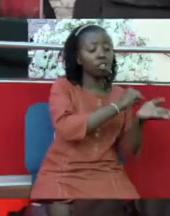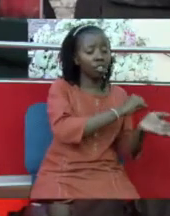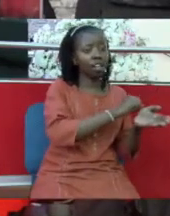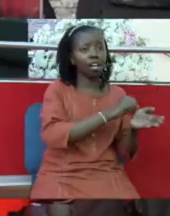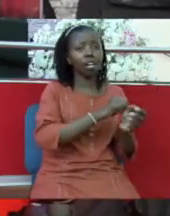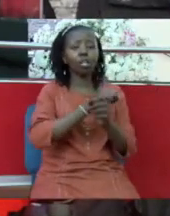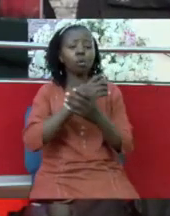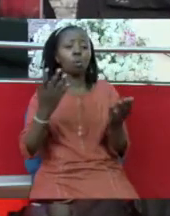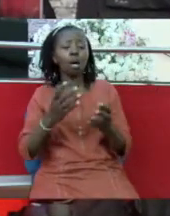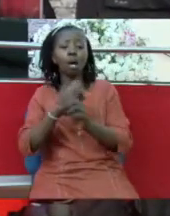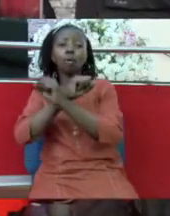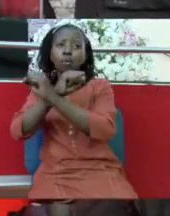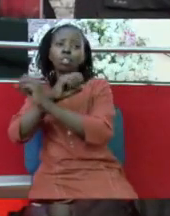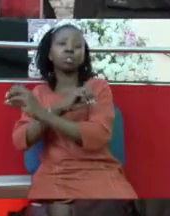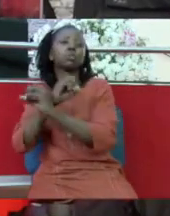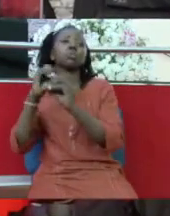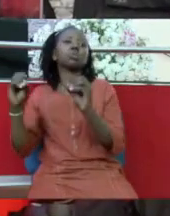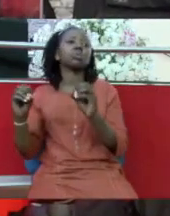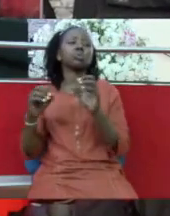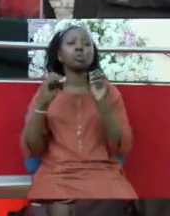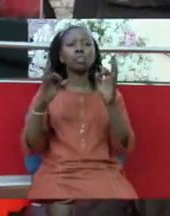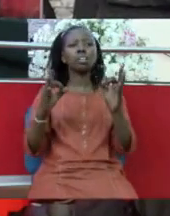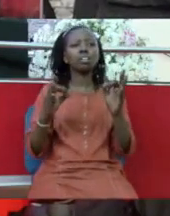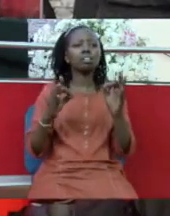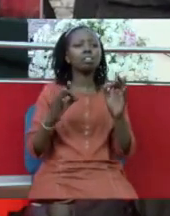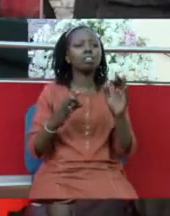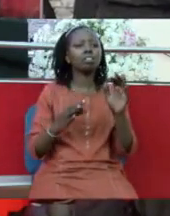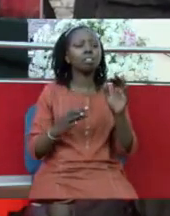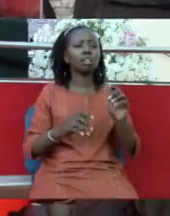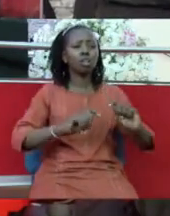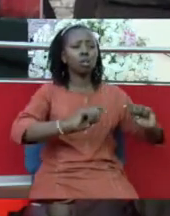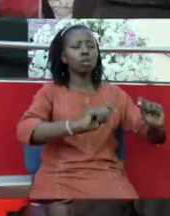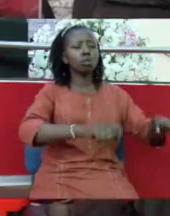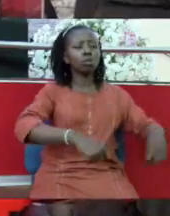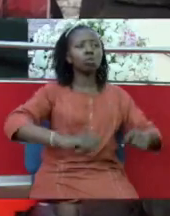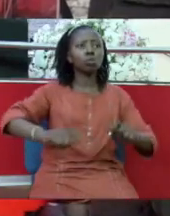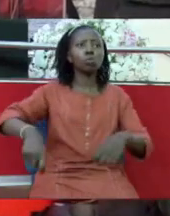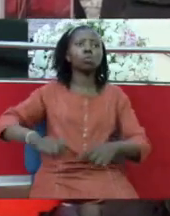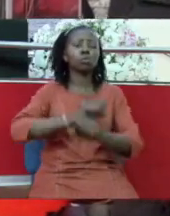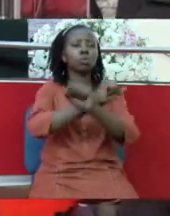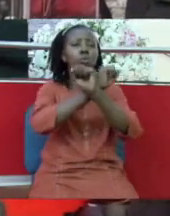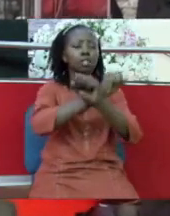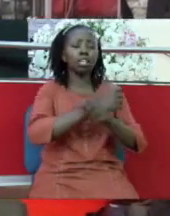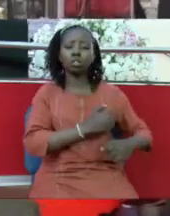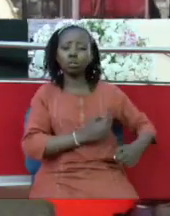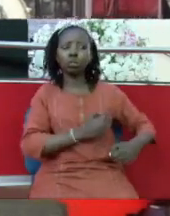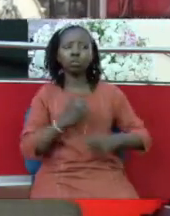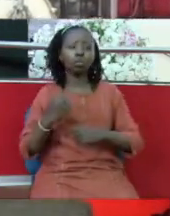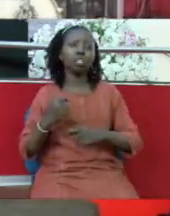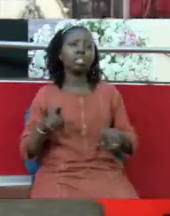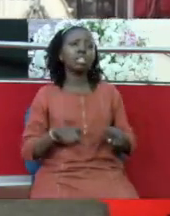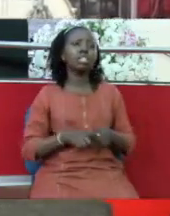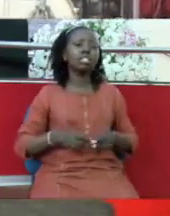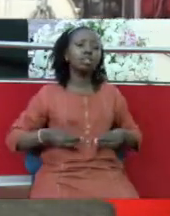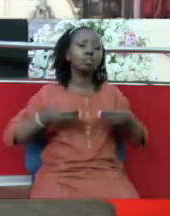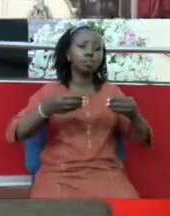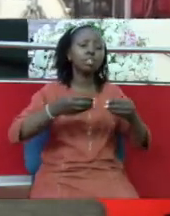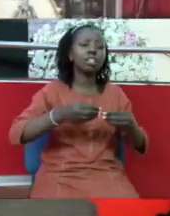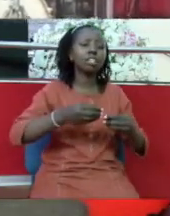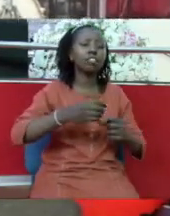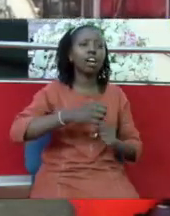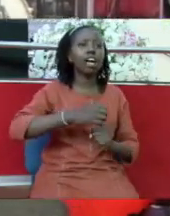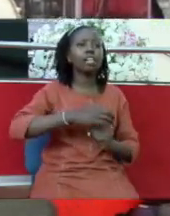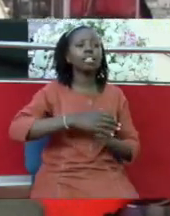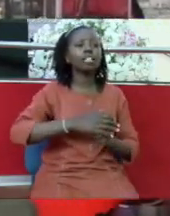ni salama na mahali ambapo si salama. So if the shoes were protection for the soldier's feet and providing stability. Kama viatu vilikuwa ni